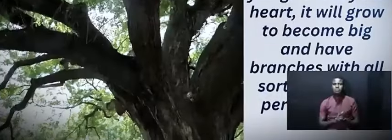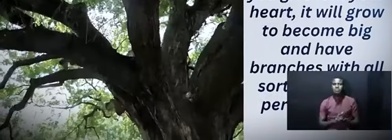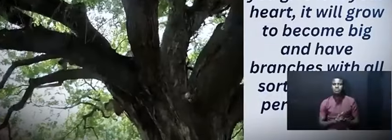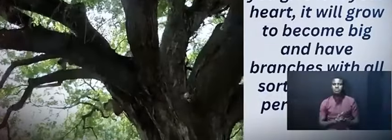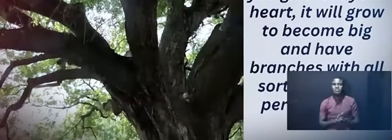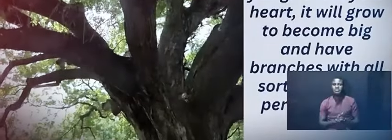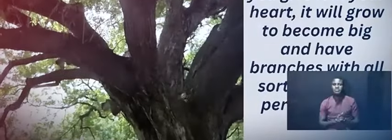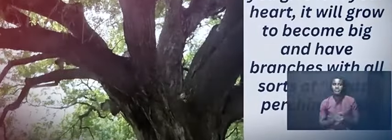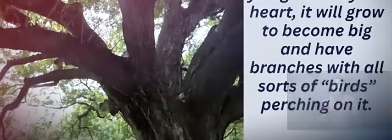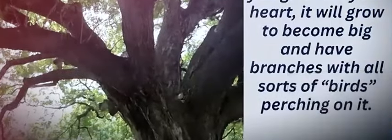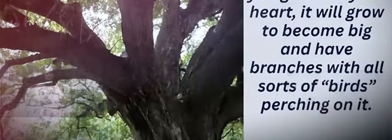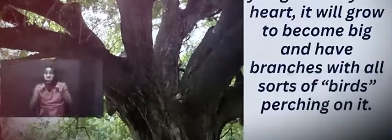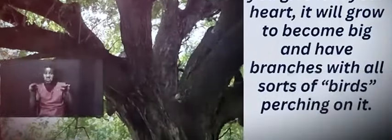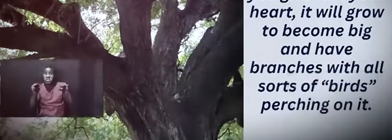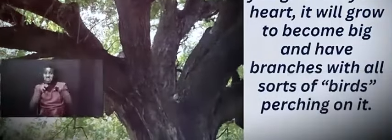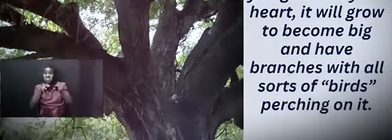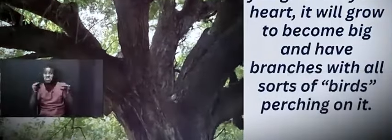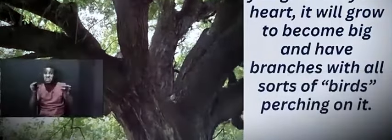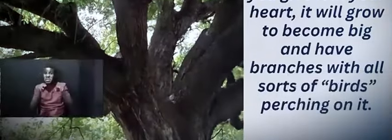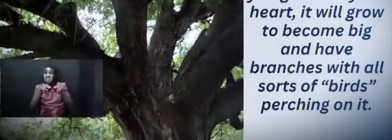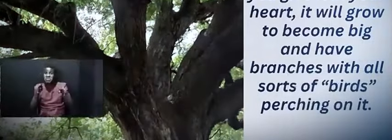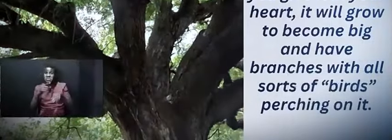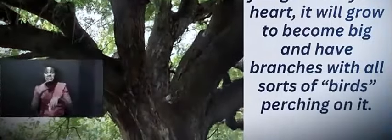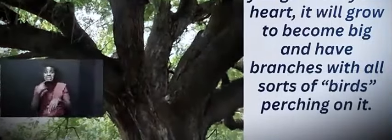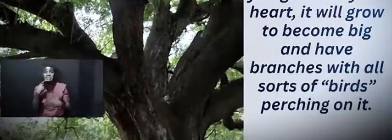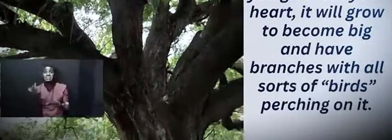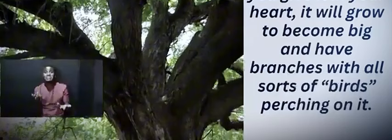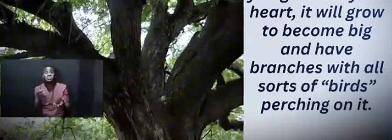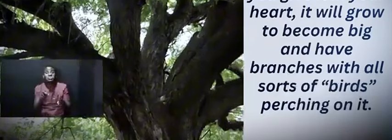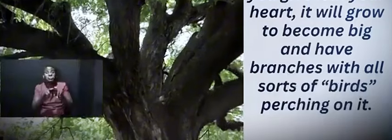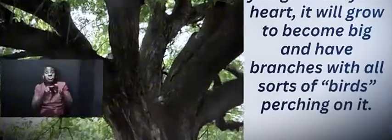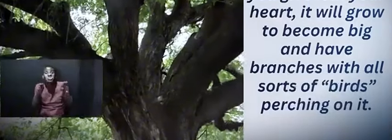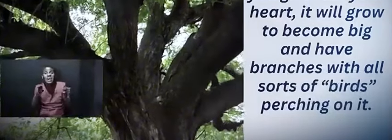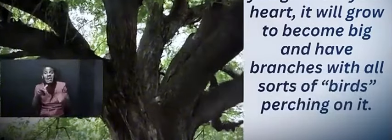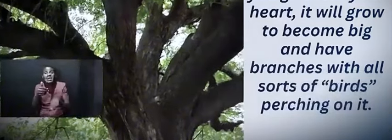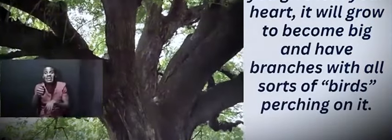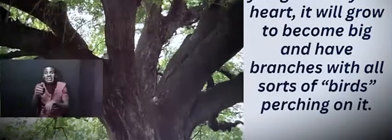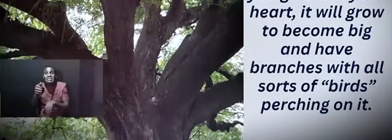Mere comments. Mere insults.